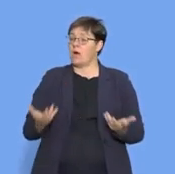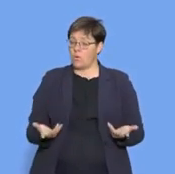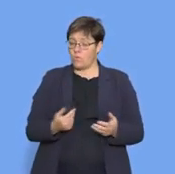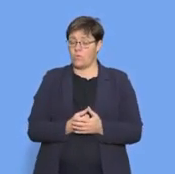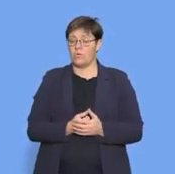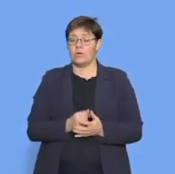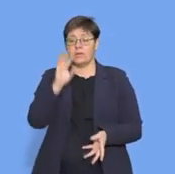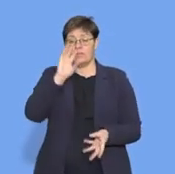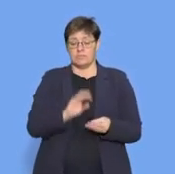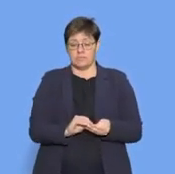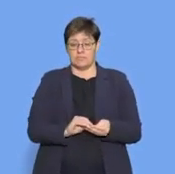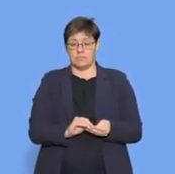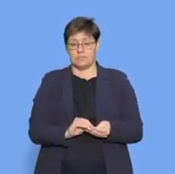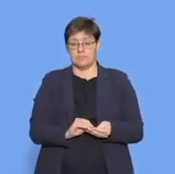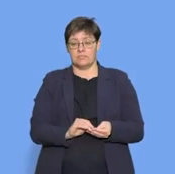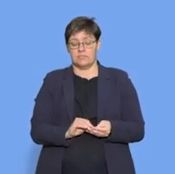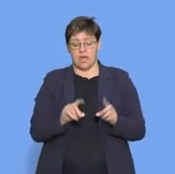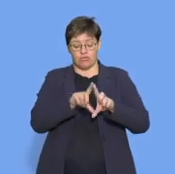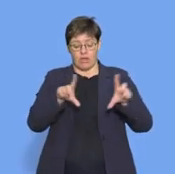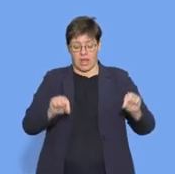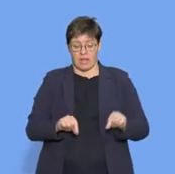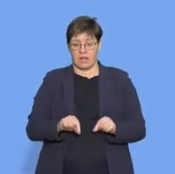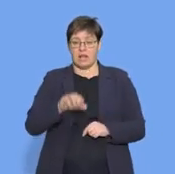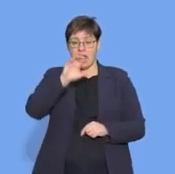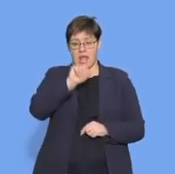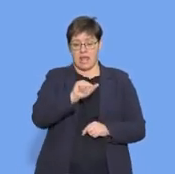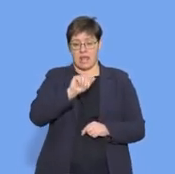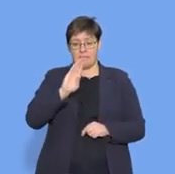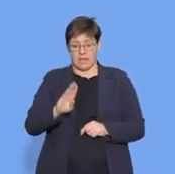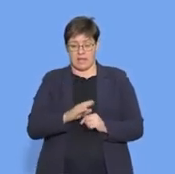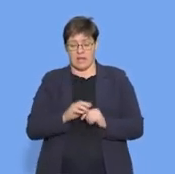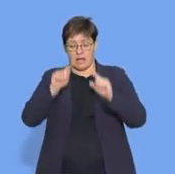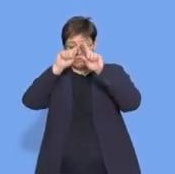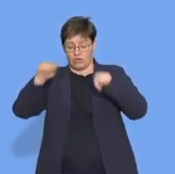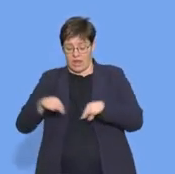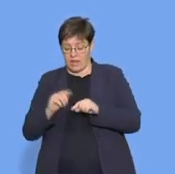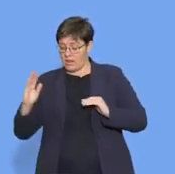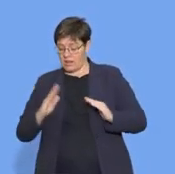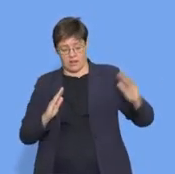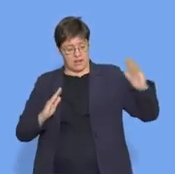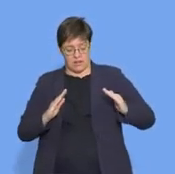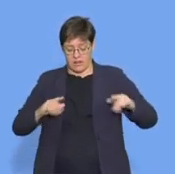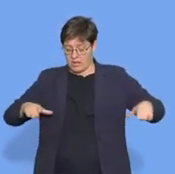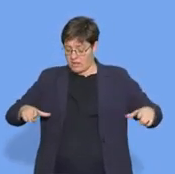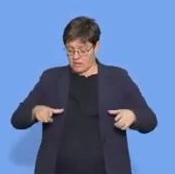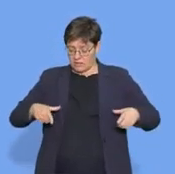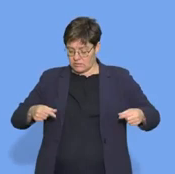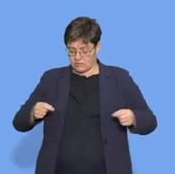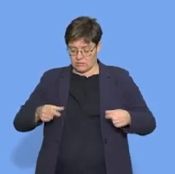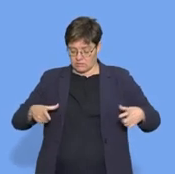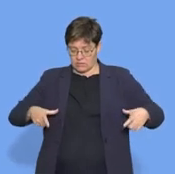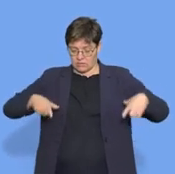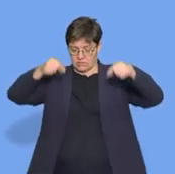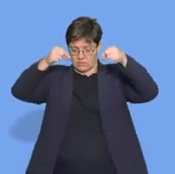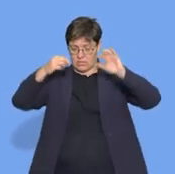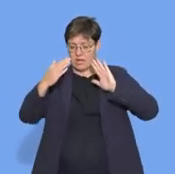can be found by finding the sum of the areas of the triangles A and B. So this is referring to the back triangle A and the